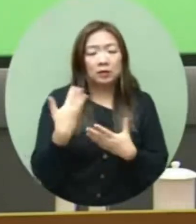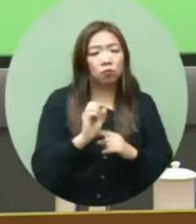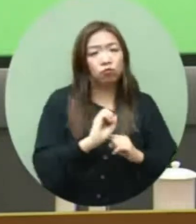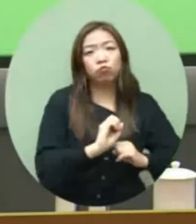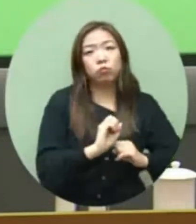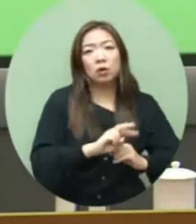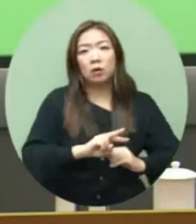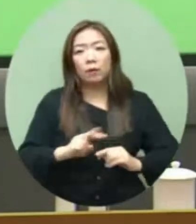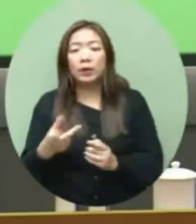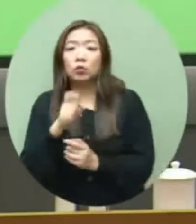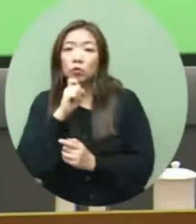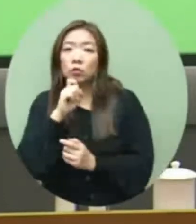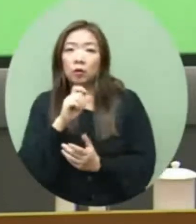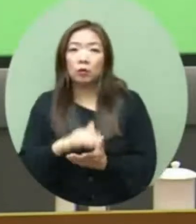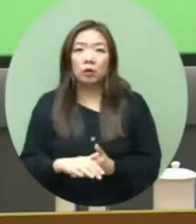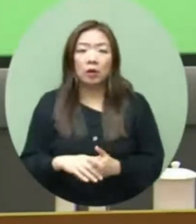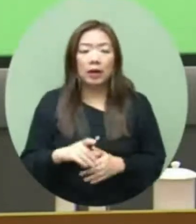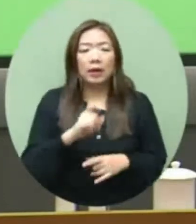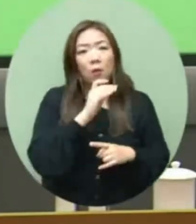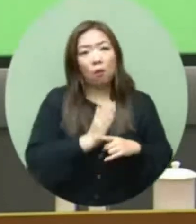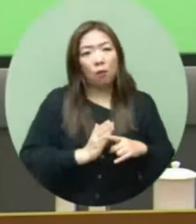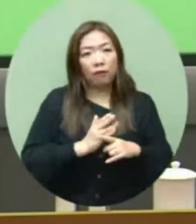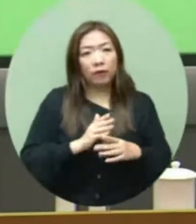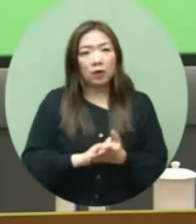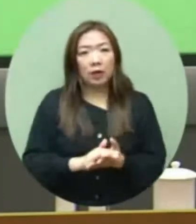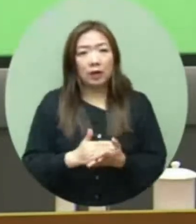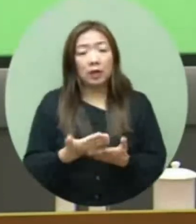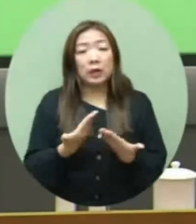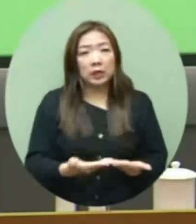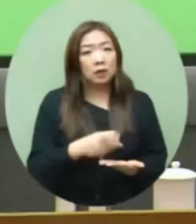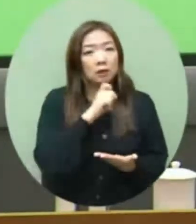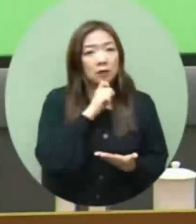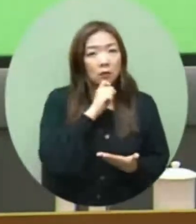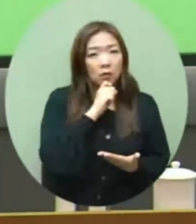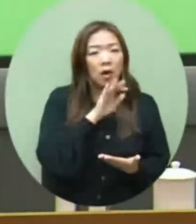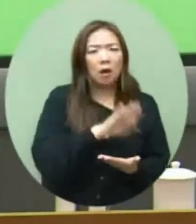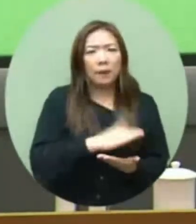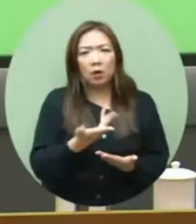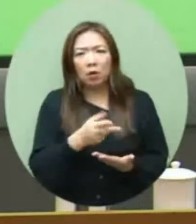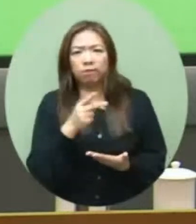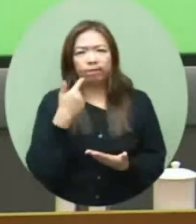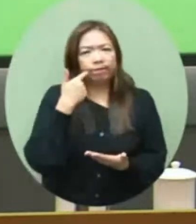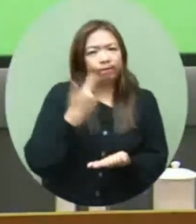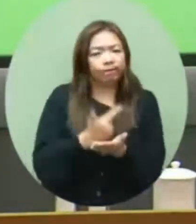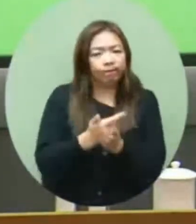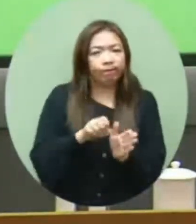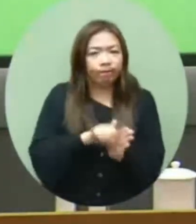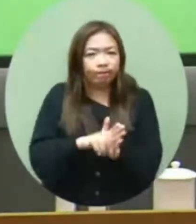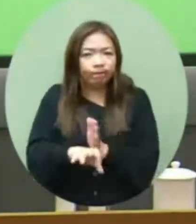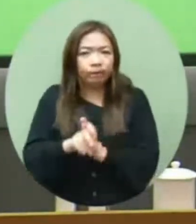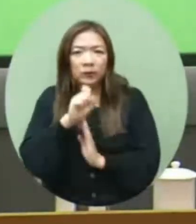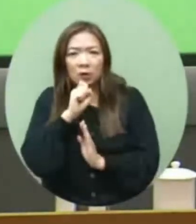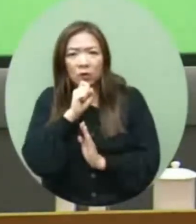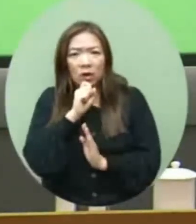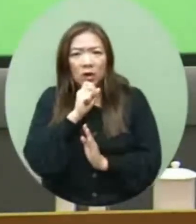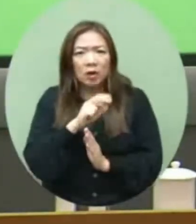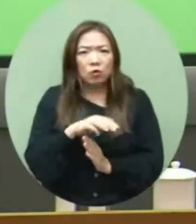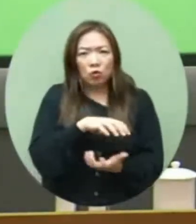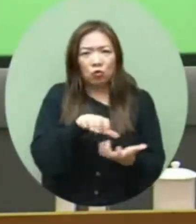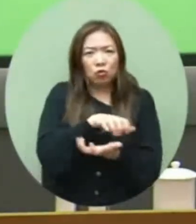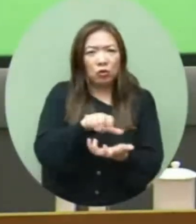inadequate, and then we come up with solutions. There are areas